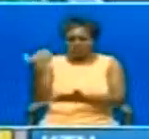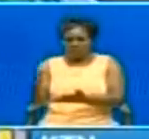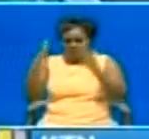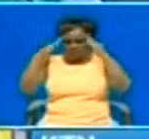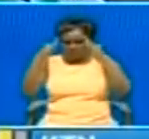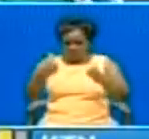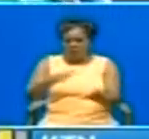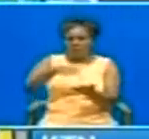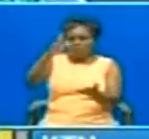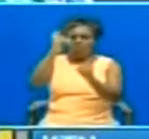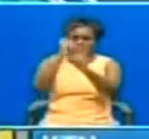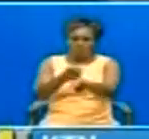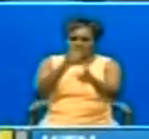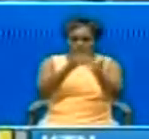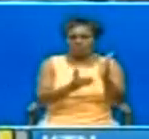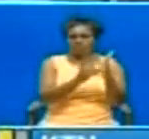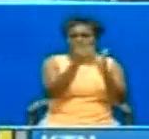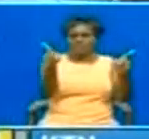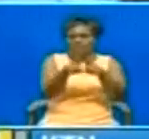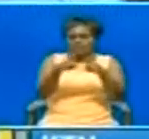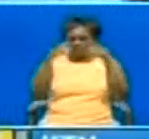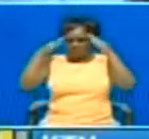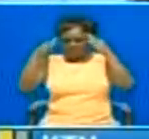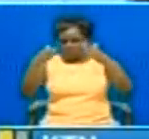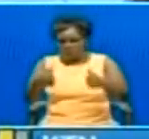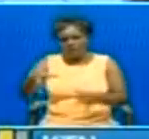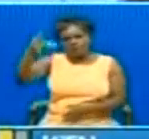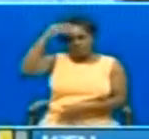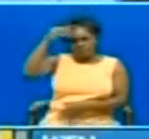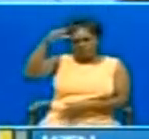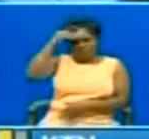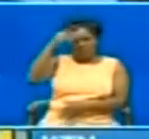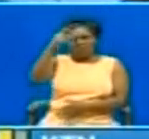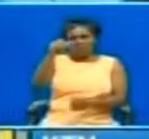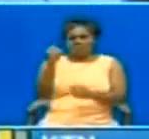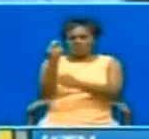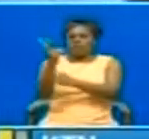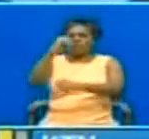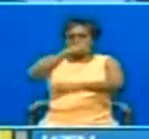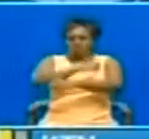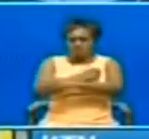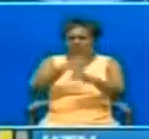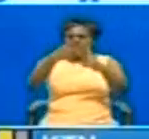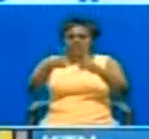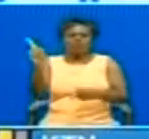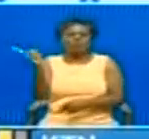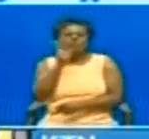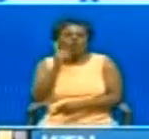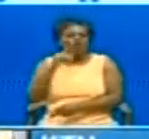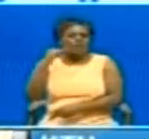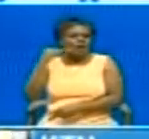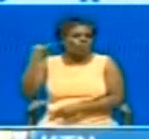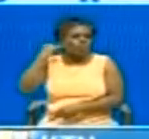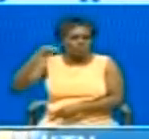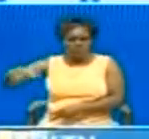in talent development, but at the same time concentrate on academics. The annual Brookside Secondary School Games kick off tomorrow in Nakuru County. The